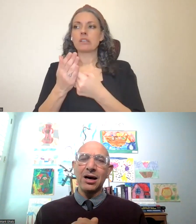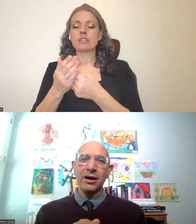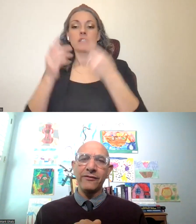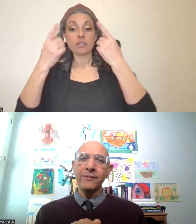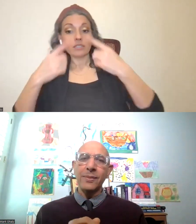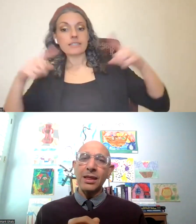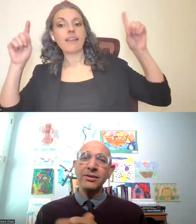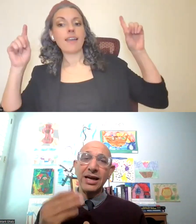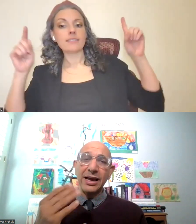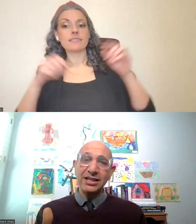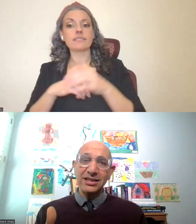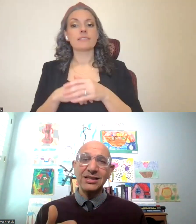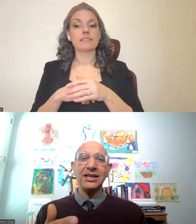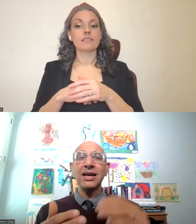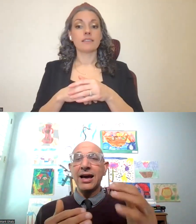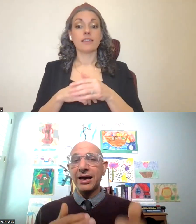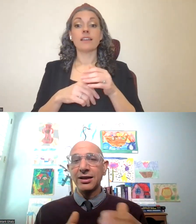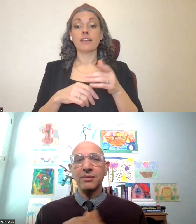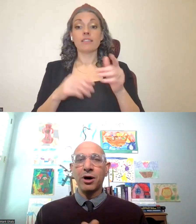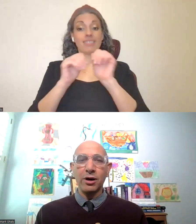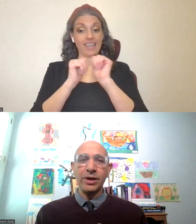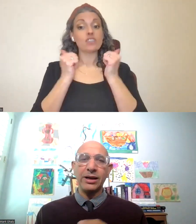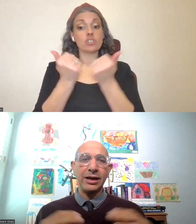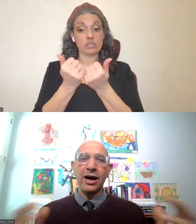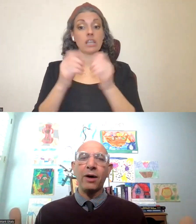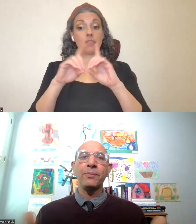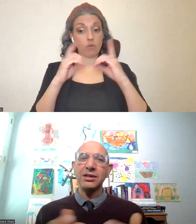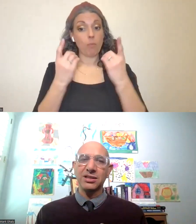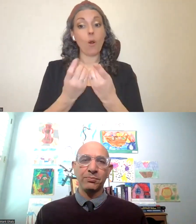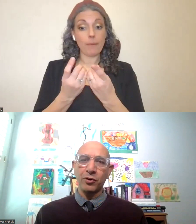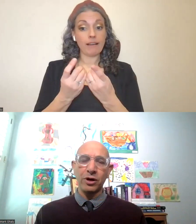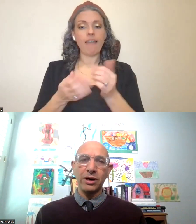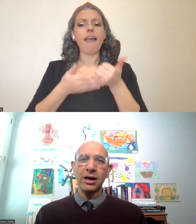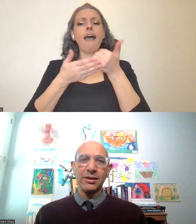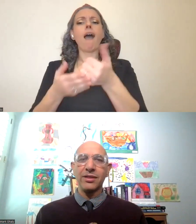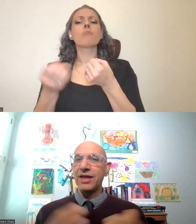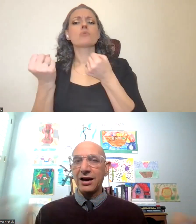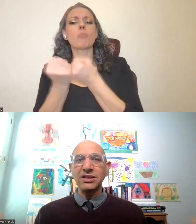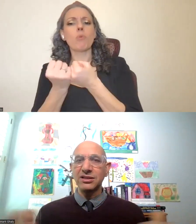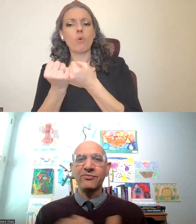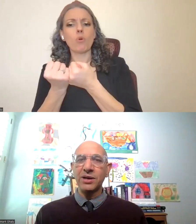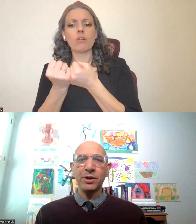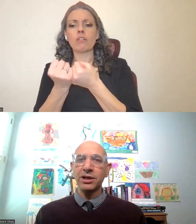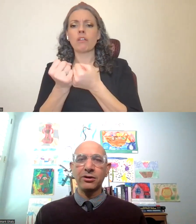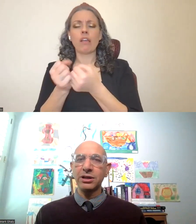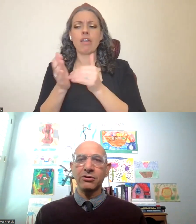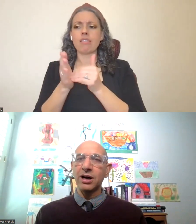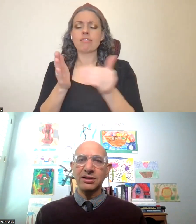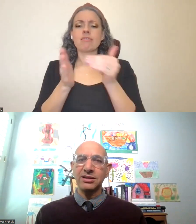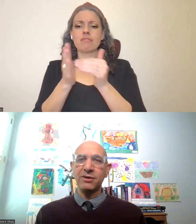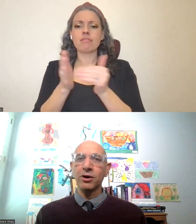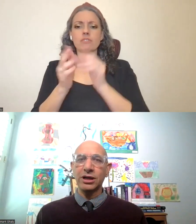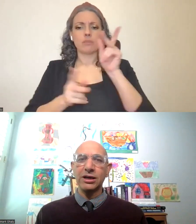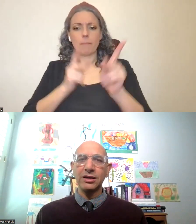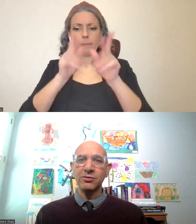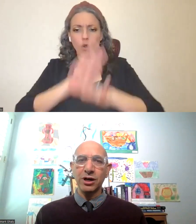success of the agency and the department in helping support the thousands of people literally across